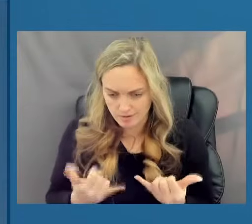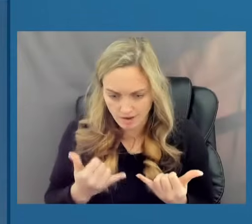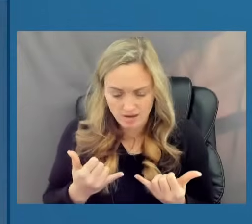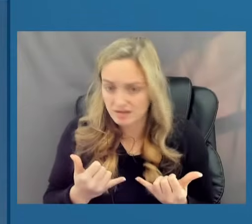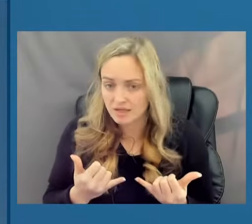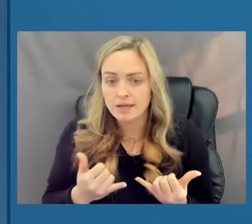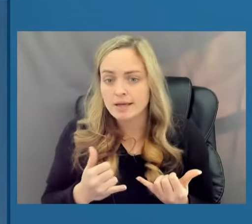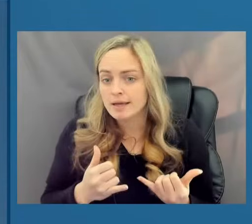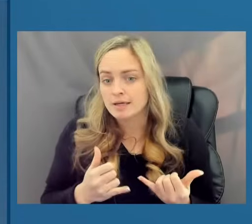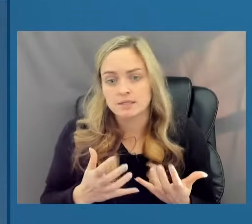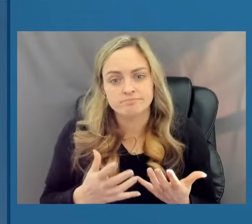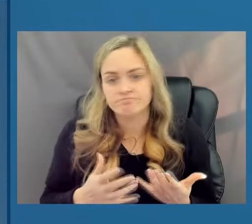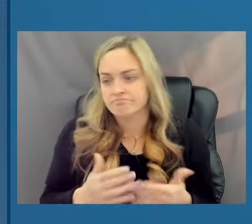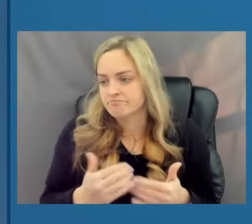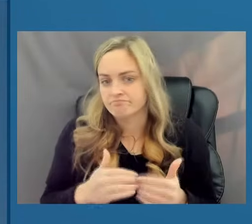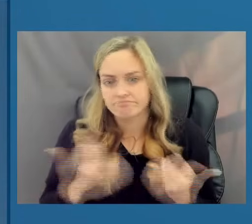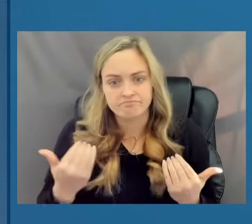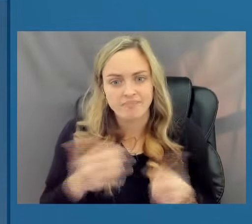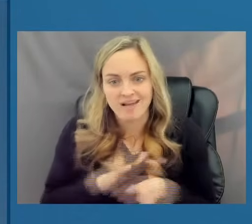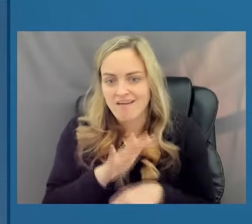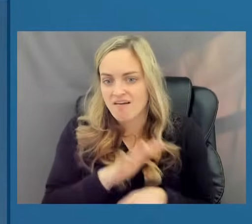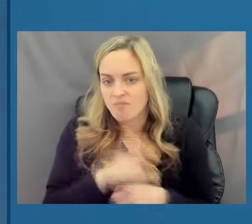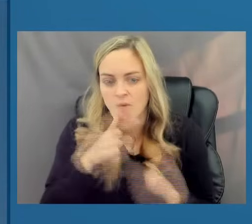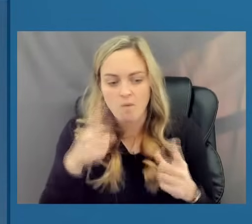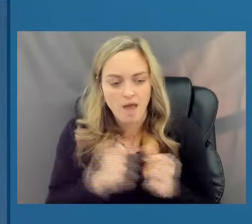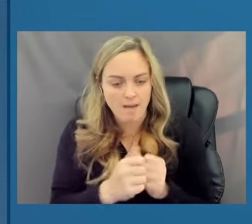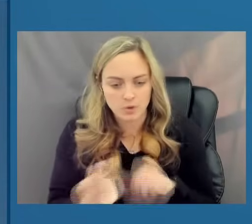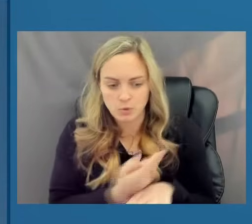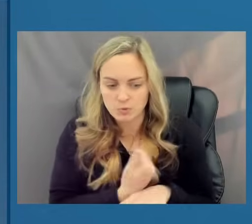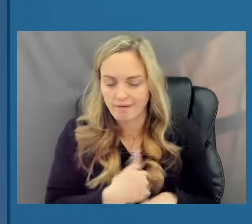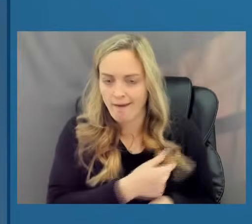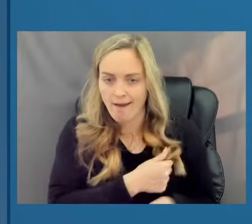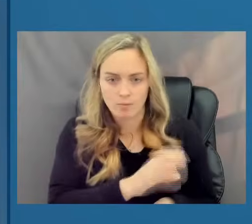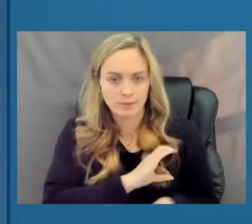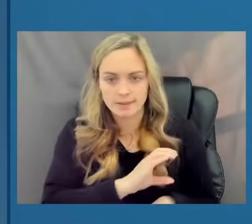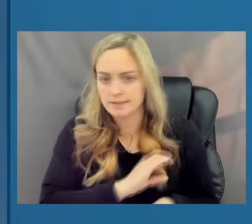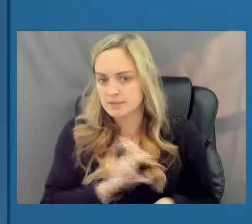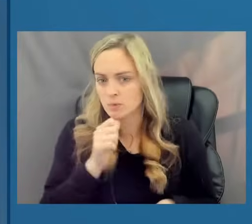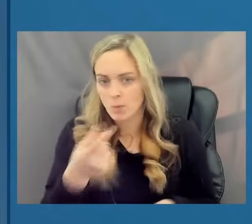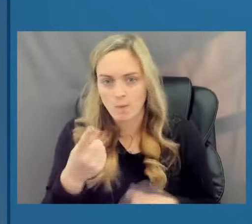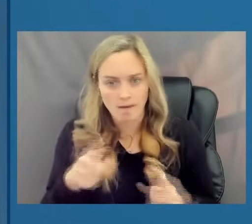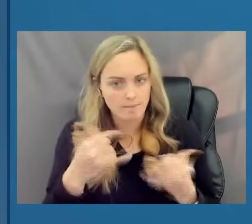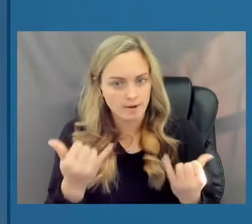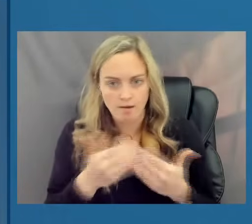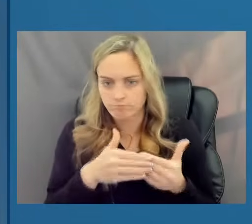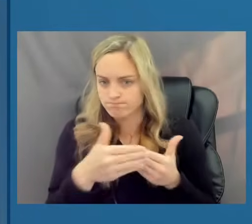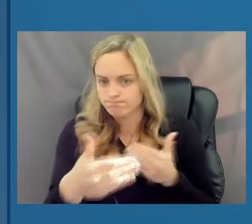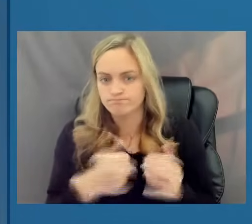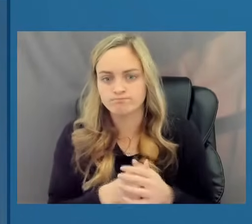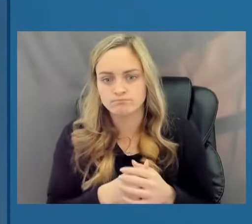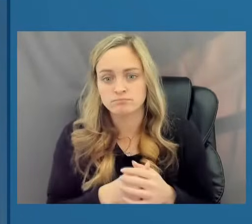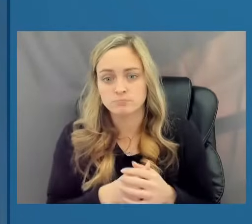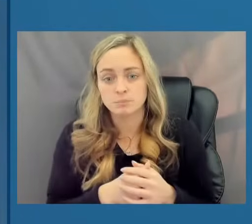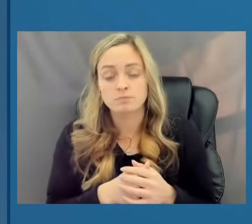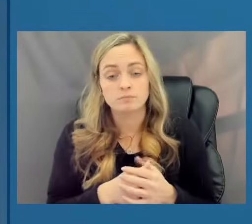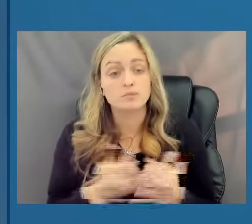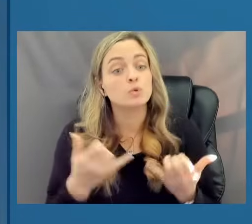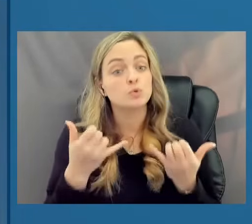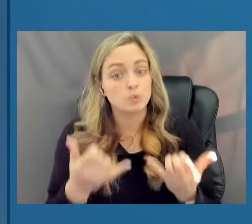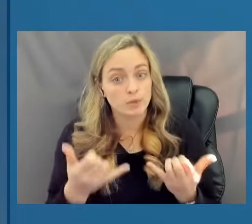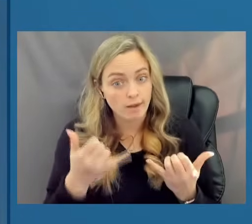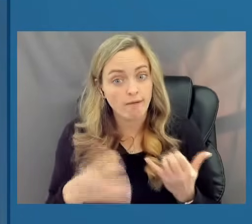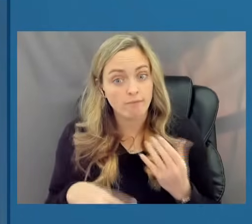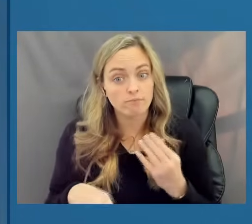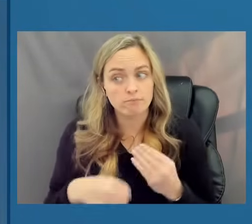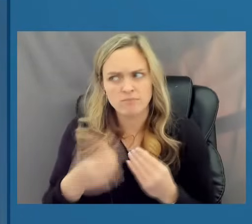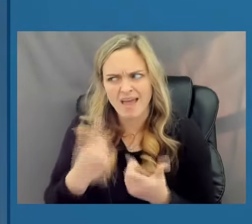going to happen with the help of our local law enforcement. That ends now. Now, today's actions builds on the promises I made in my State